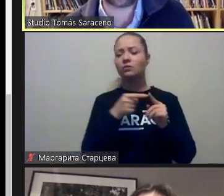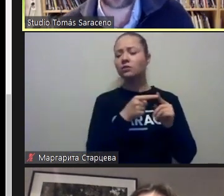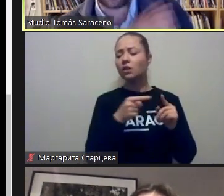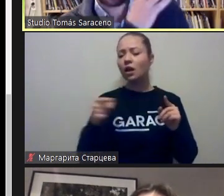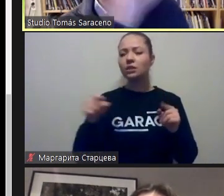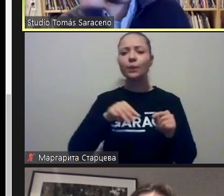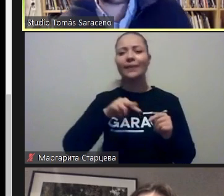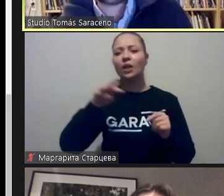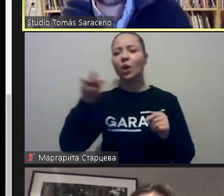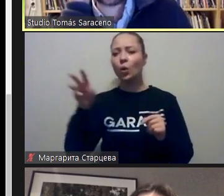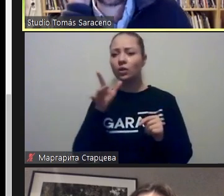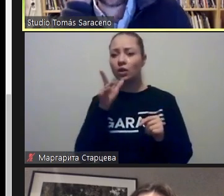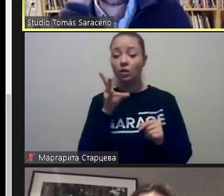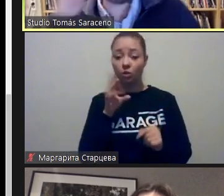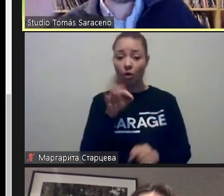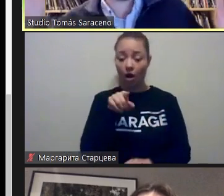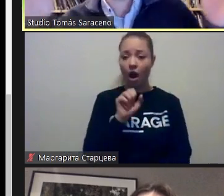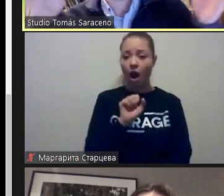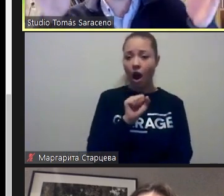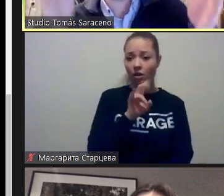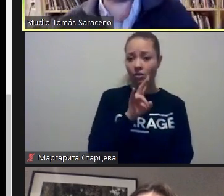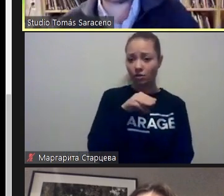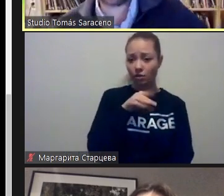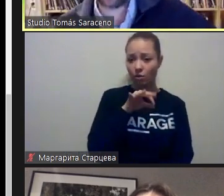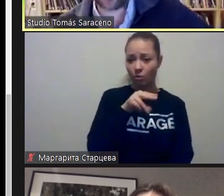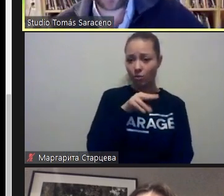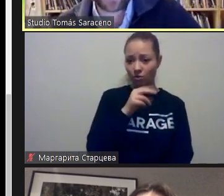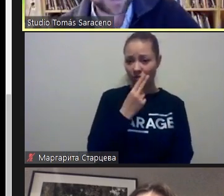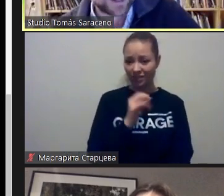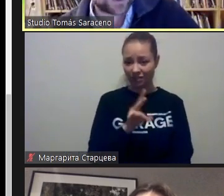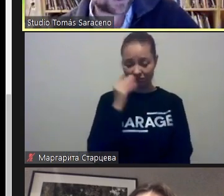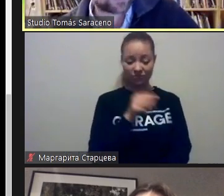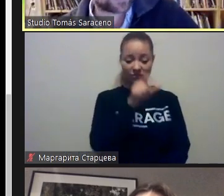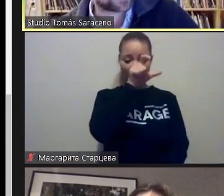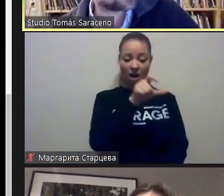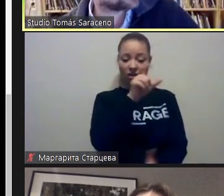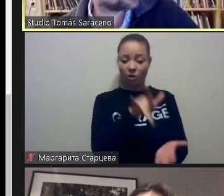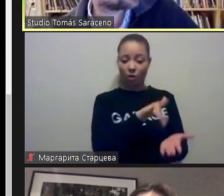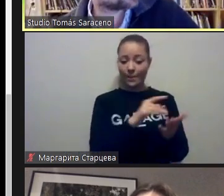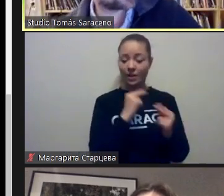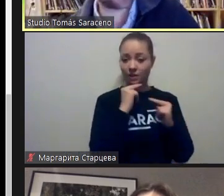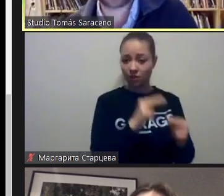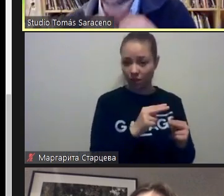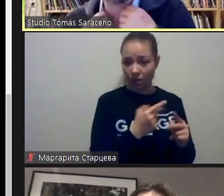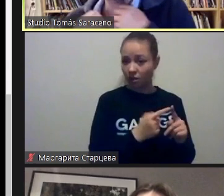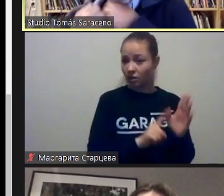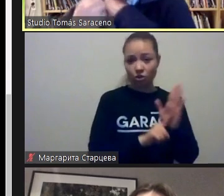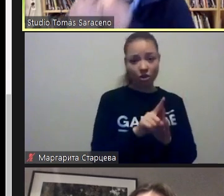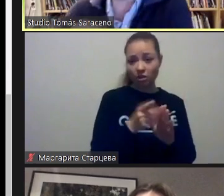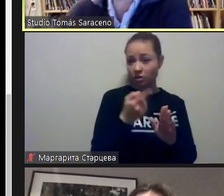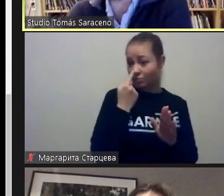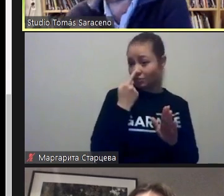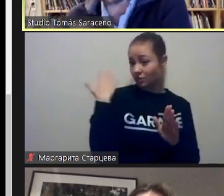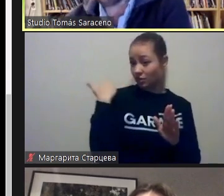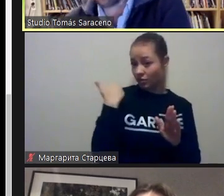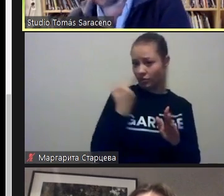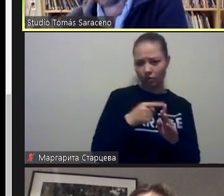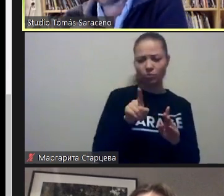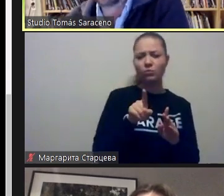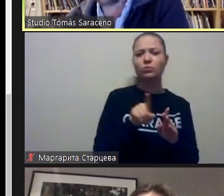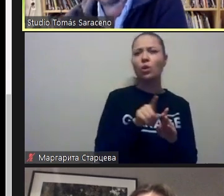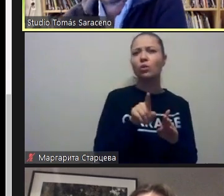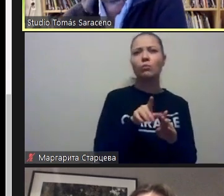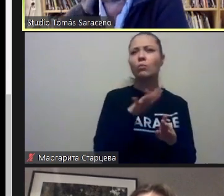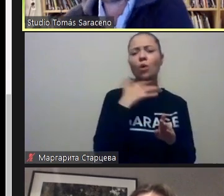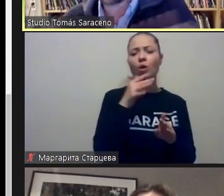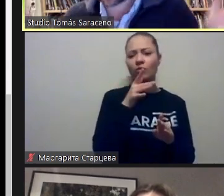you put the beginning, but it's very, very short. Bruno Latour used to say that is at my own age, or depend where you